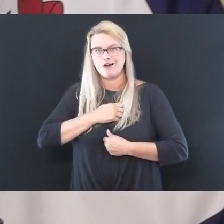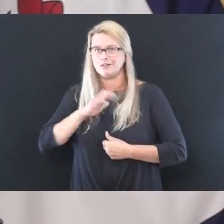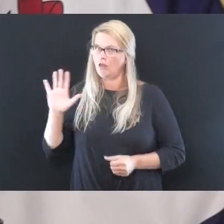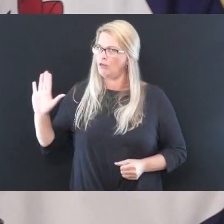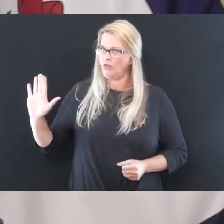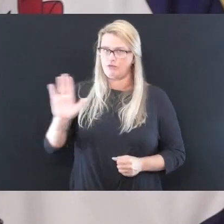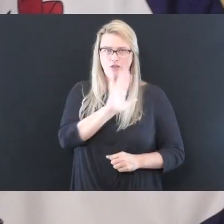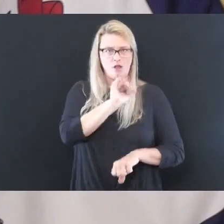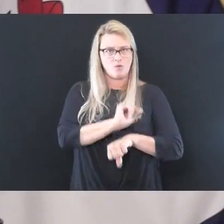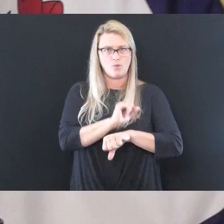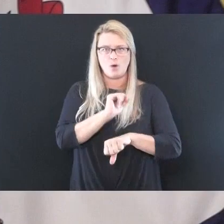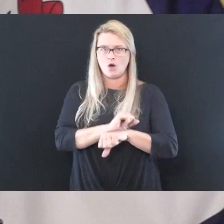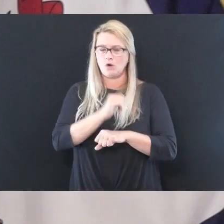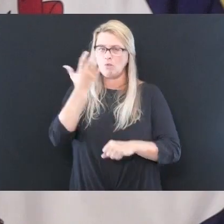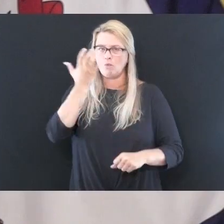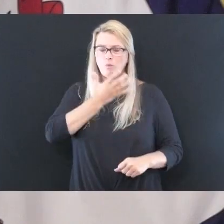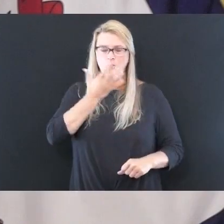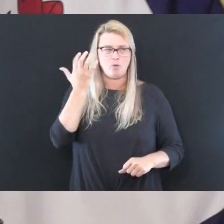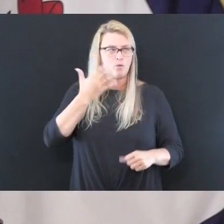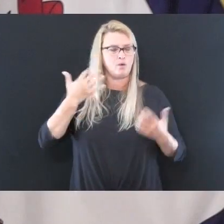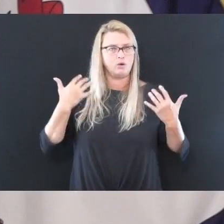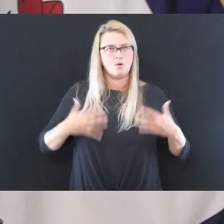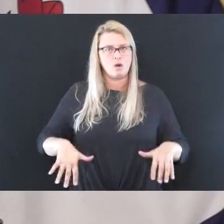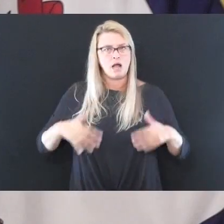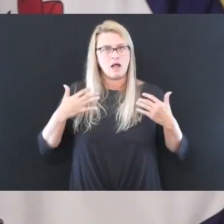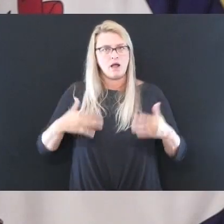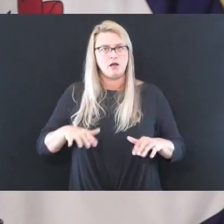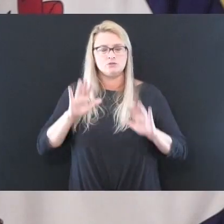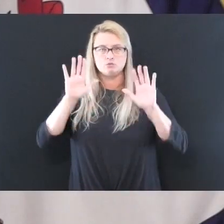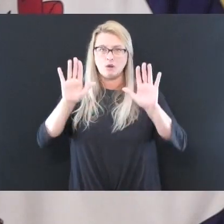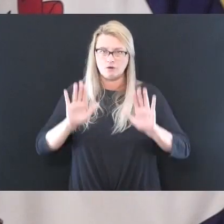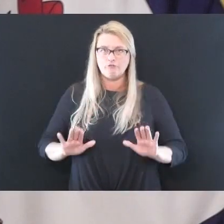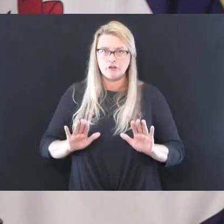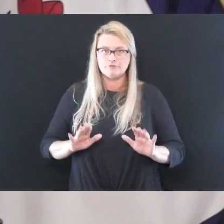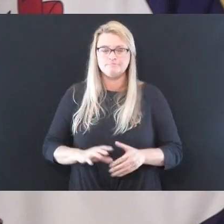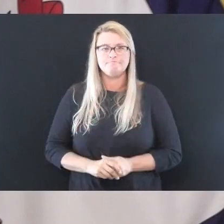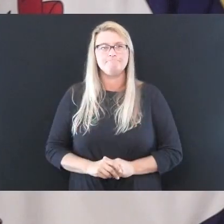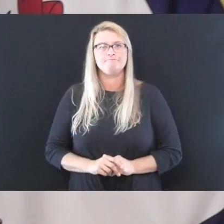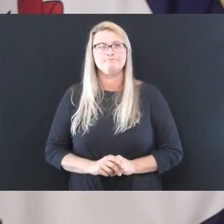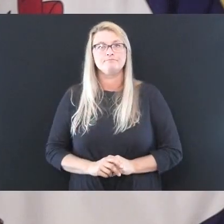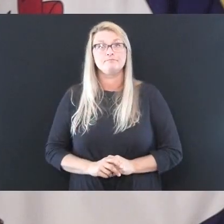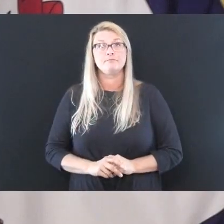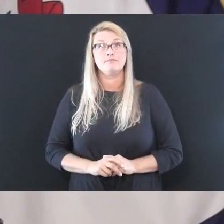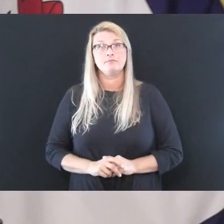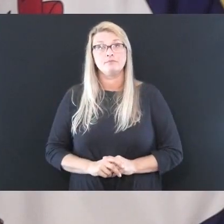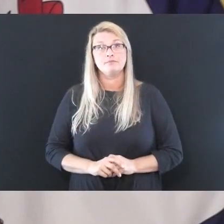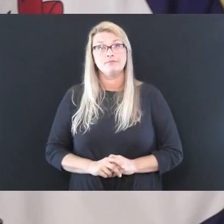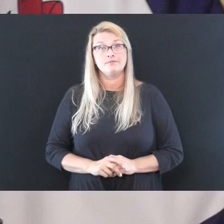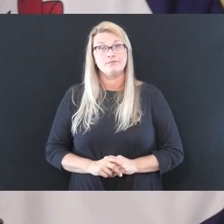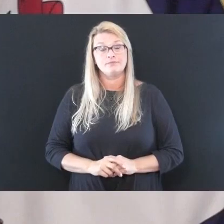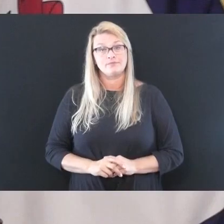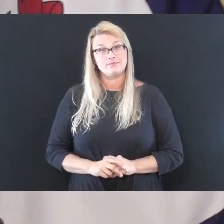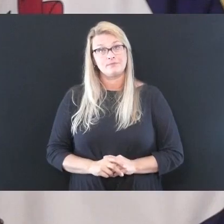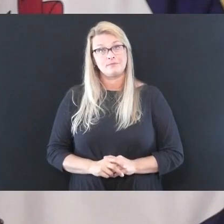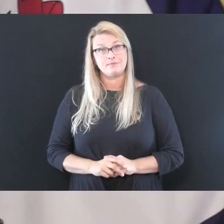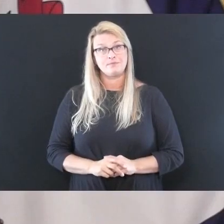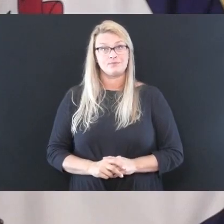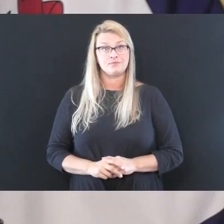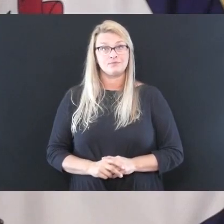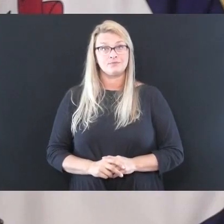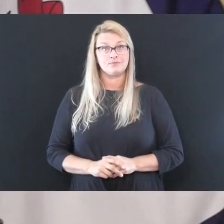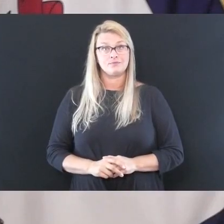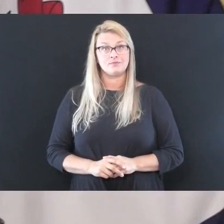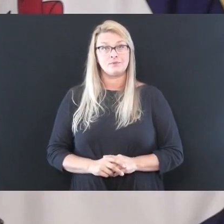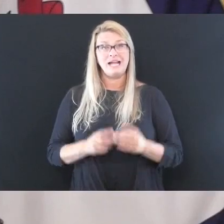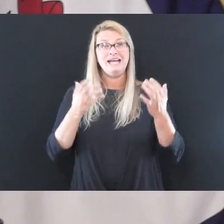do is beyond belief great. The last thing I'm going to say is real simple, just this. Now I'm appealing to the